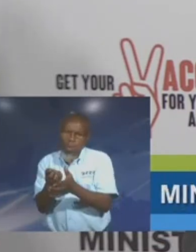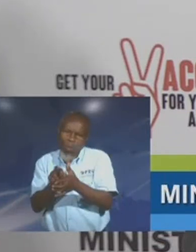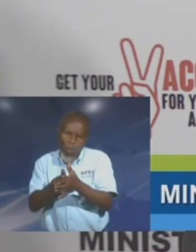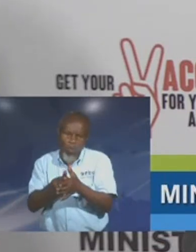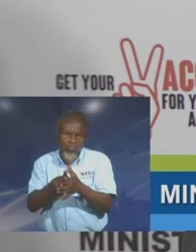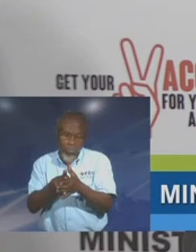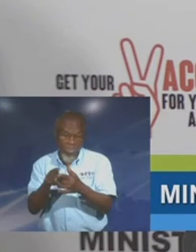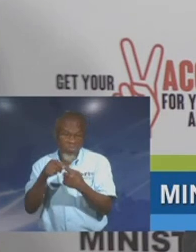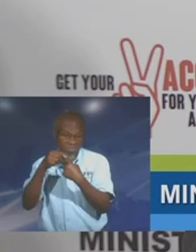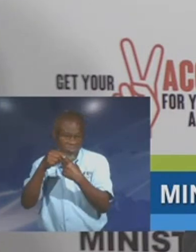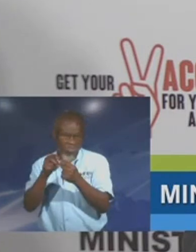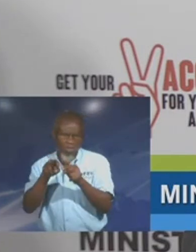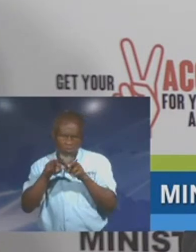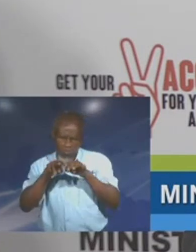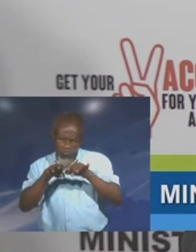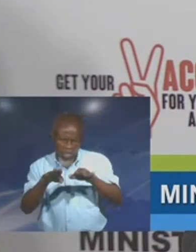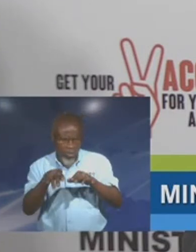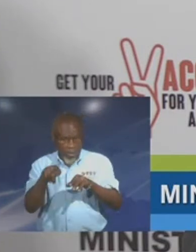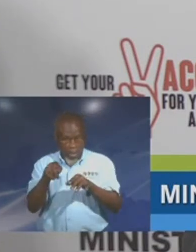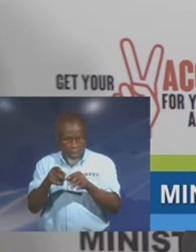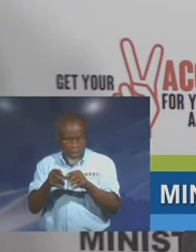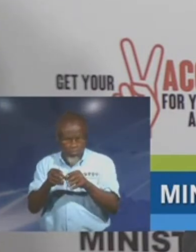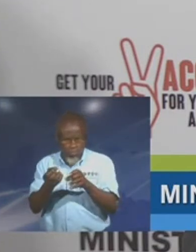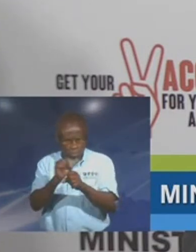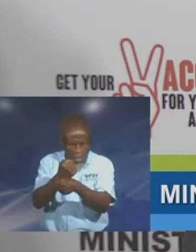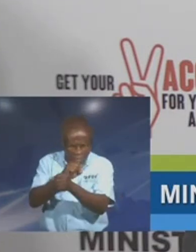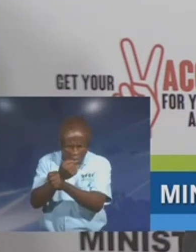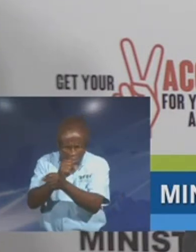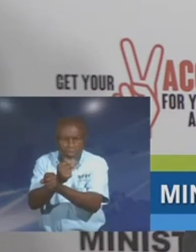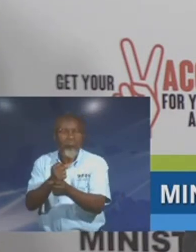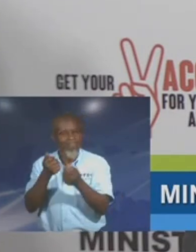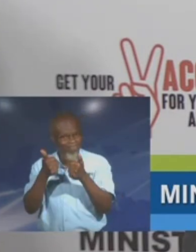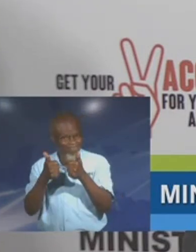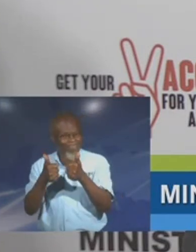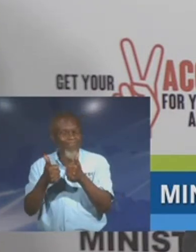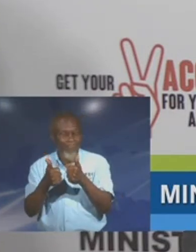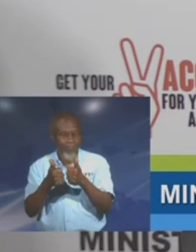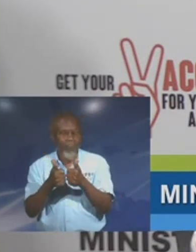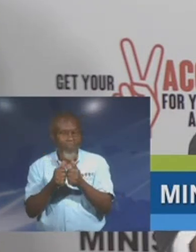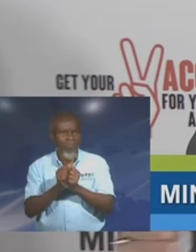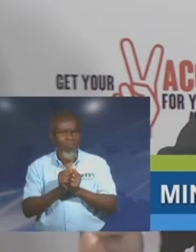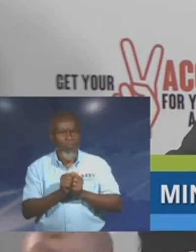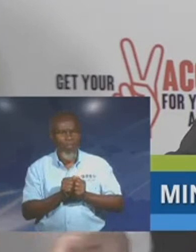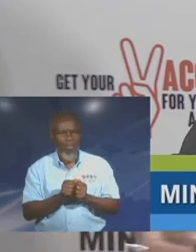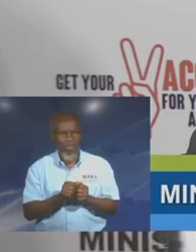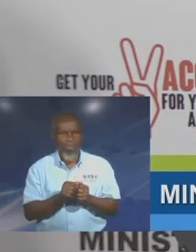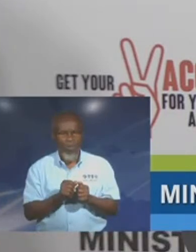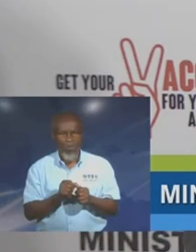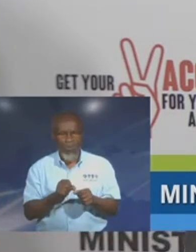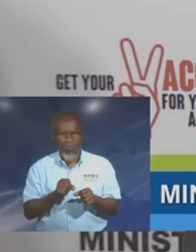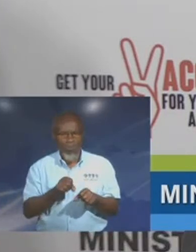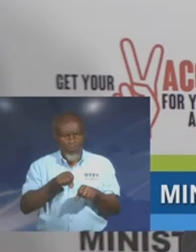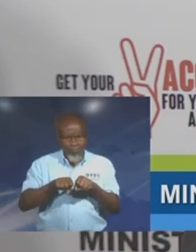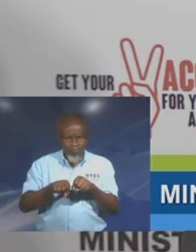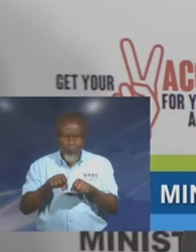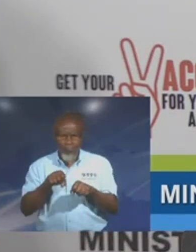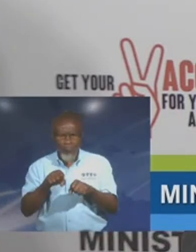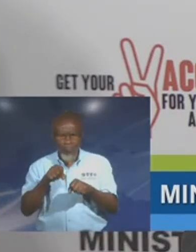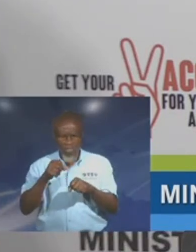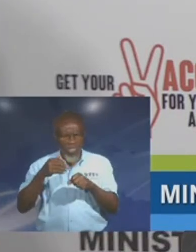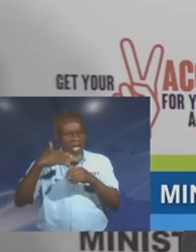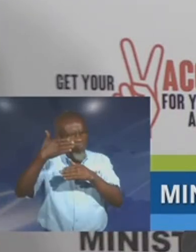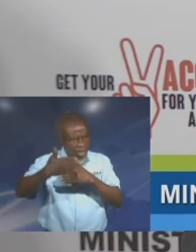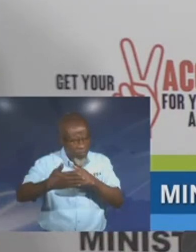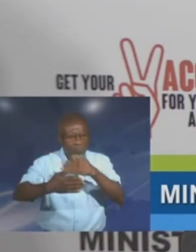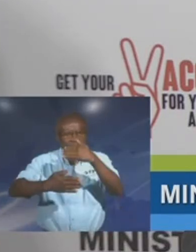viruses, because they replicate very quickly, they're able to mutate very quickly as well. So in terms of their subsequent